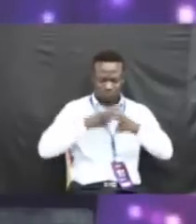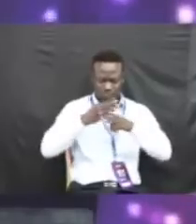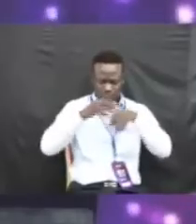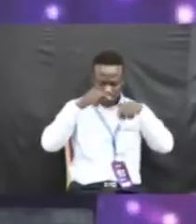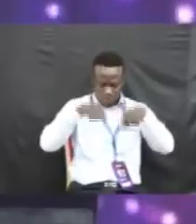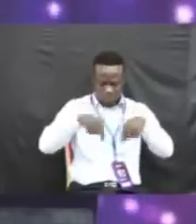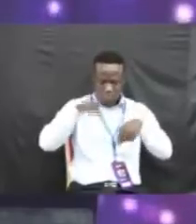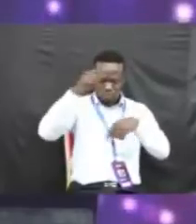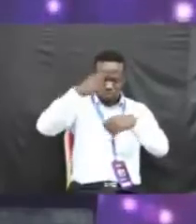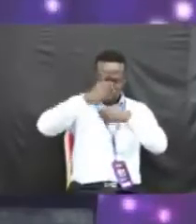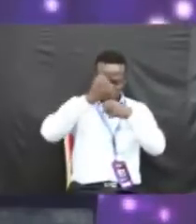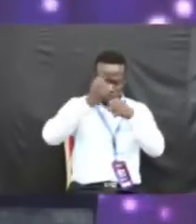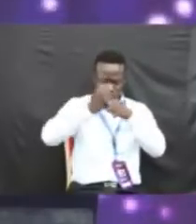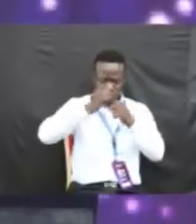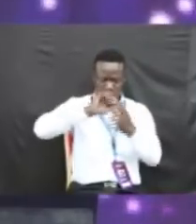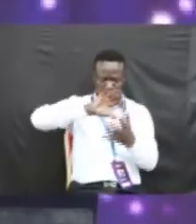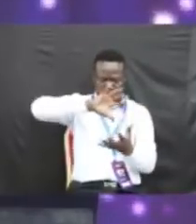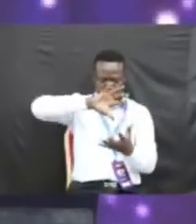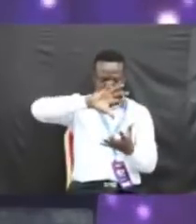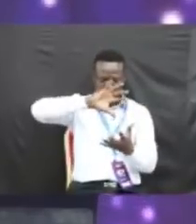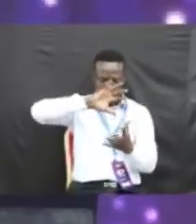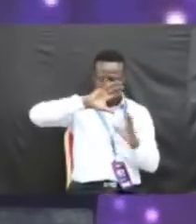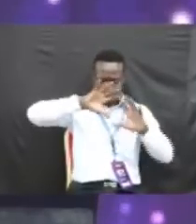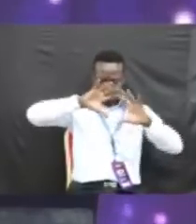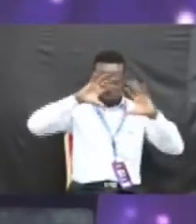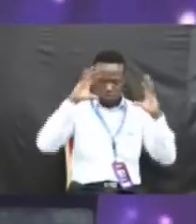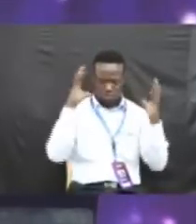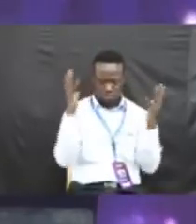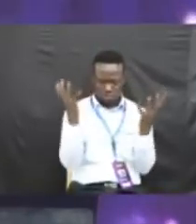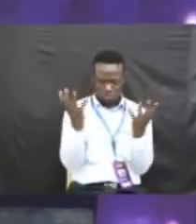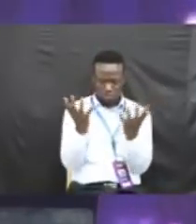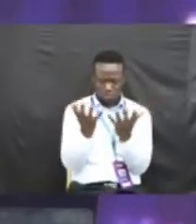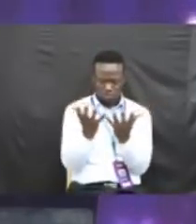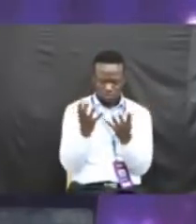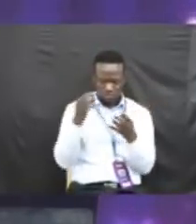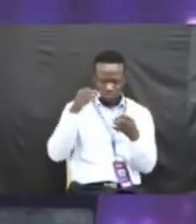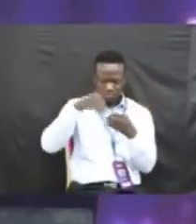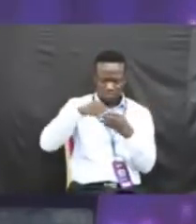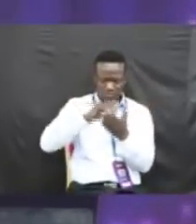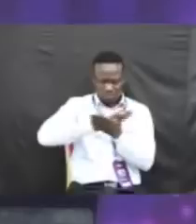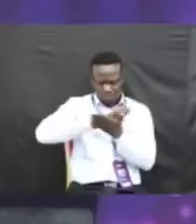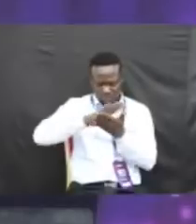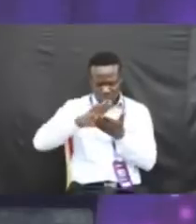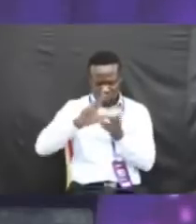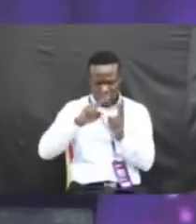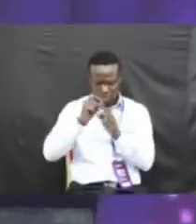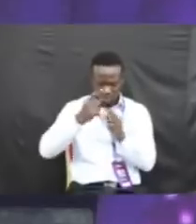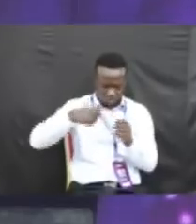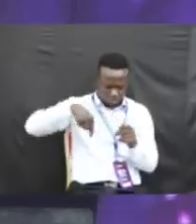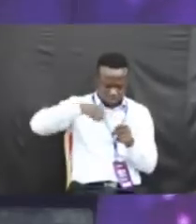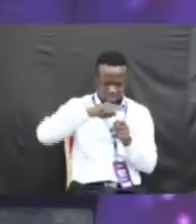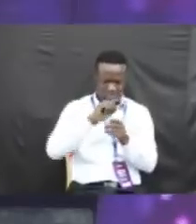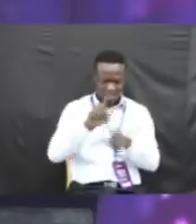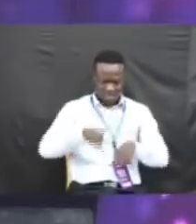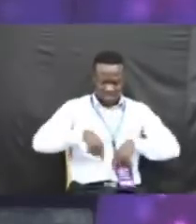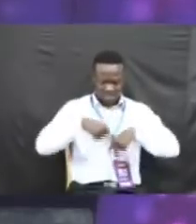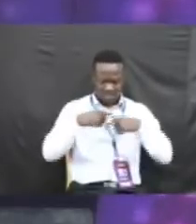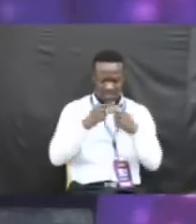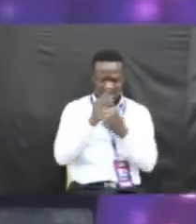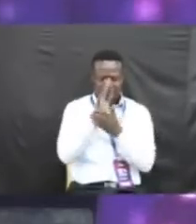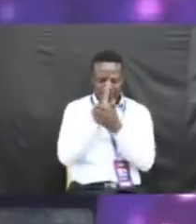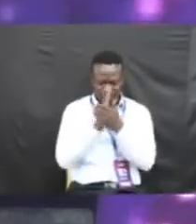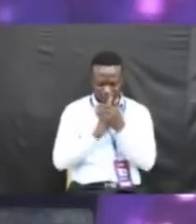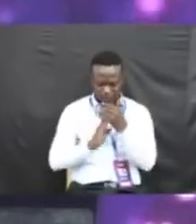You created this world in serenity to live in peace. You